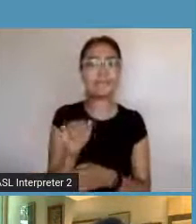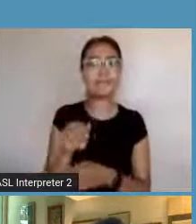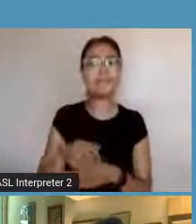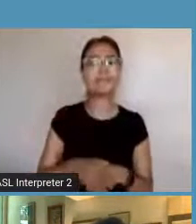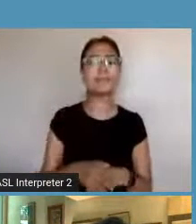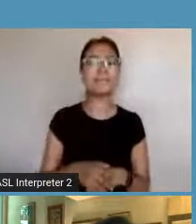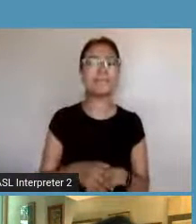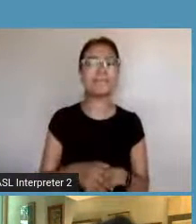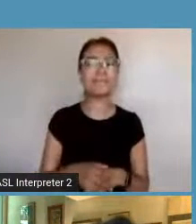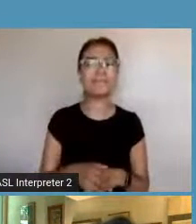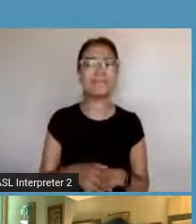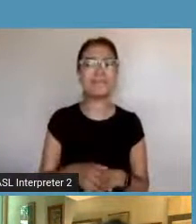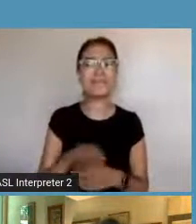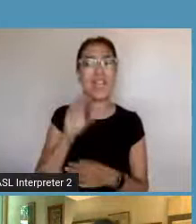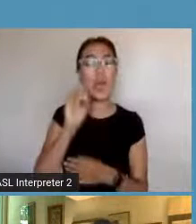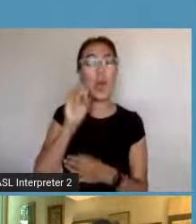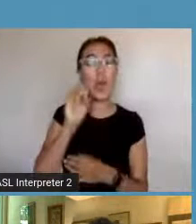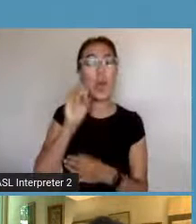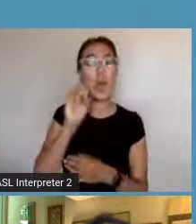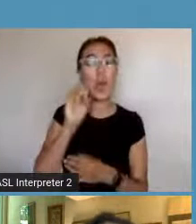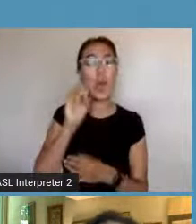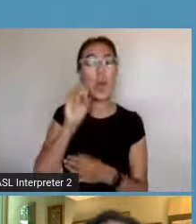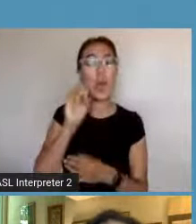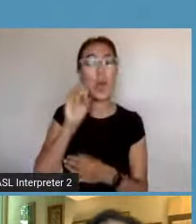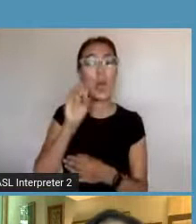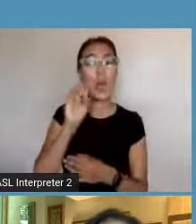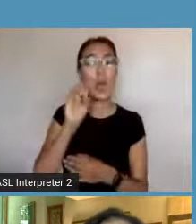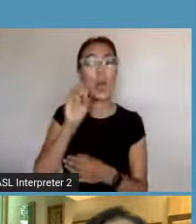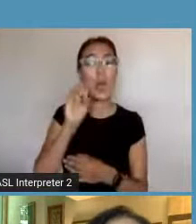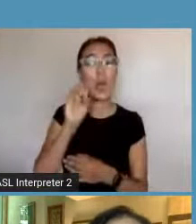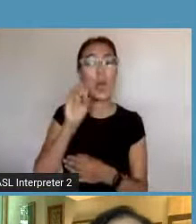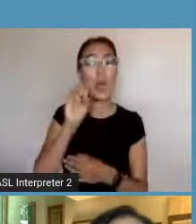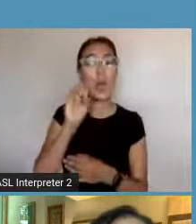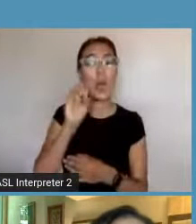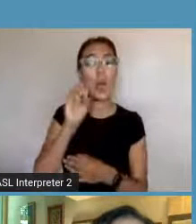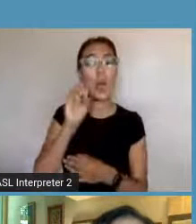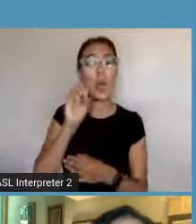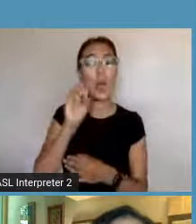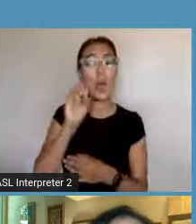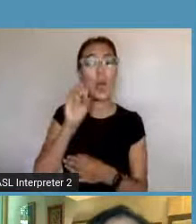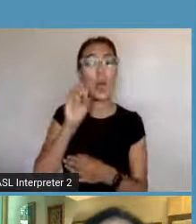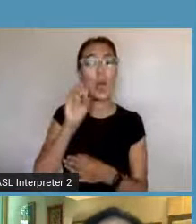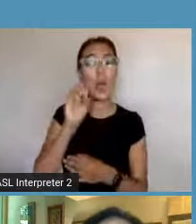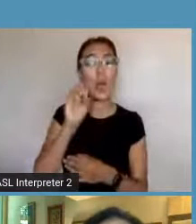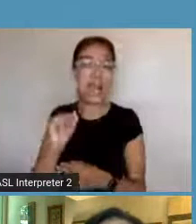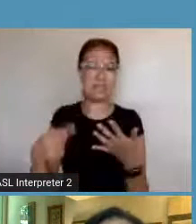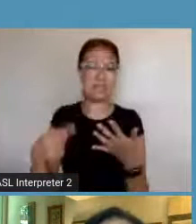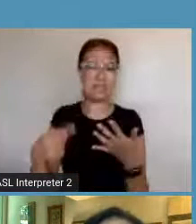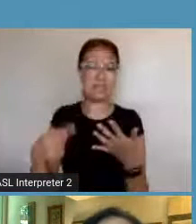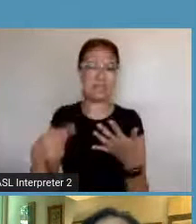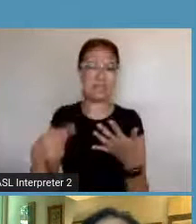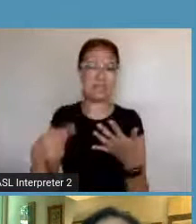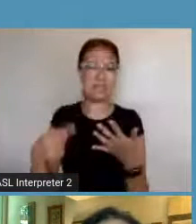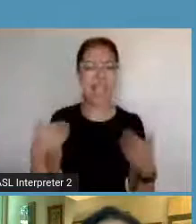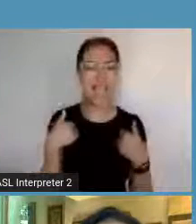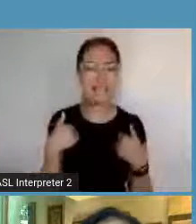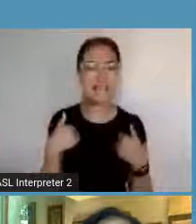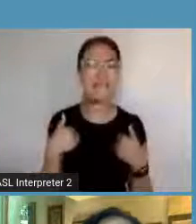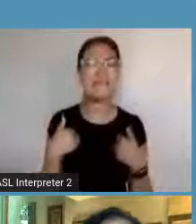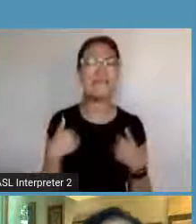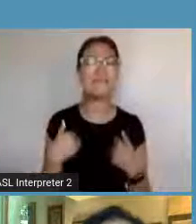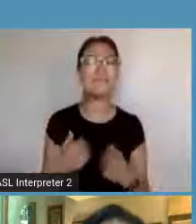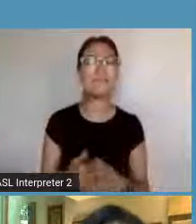Omeka and Reclaim Hosting that, you know, it can house, and its interface is interoperable with other